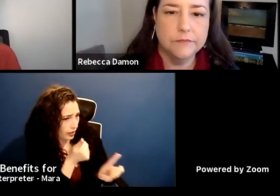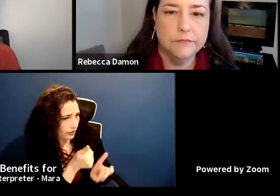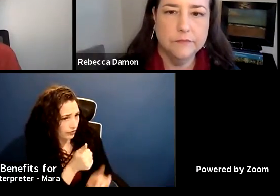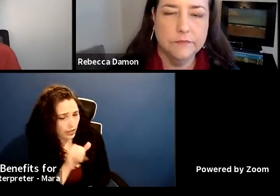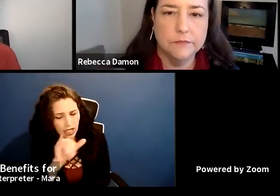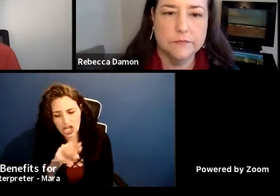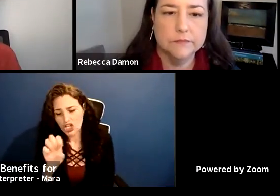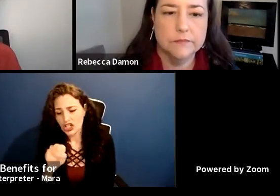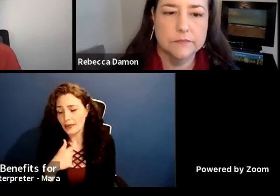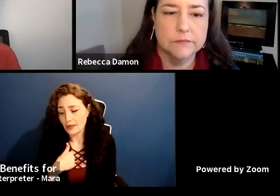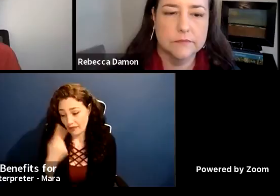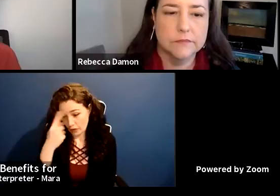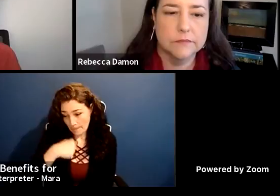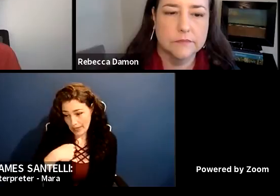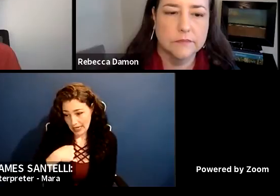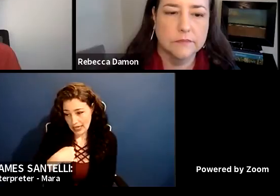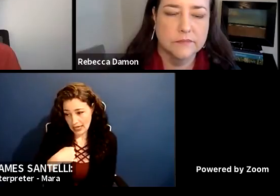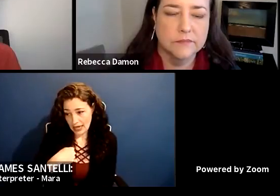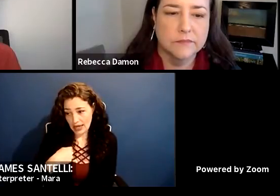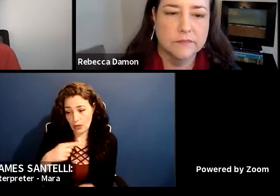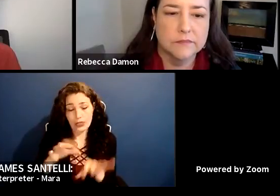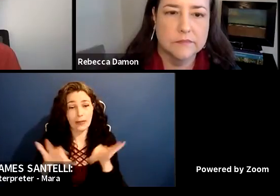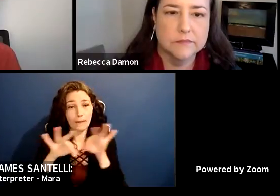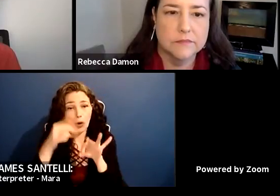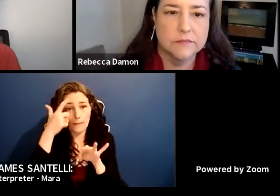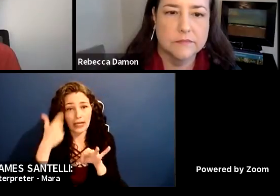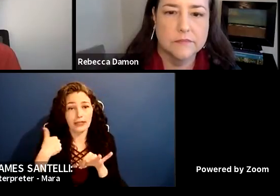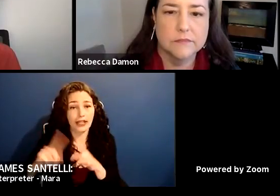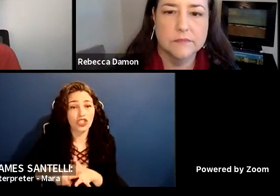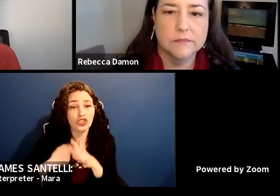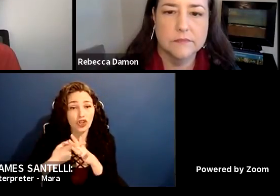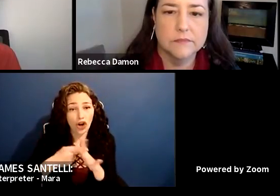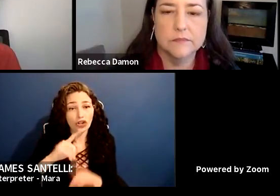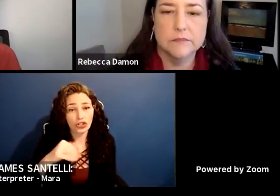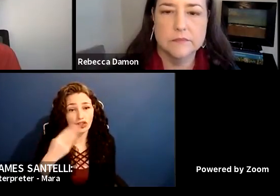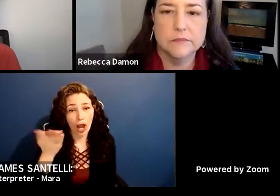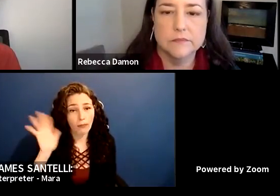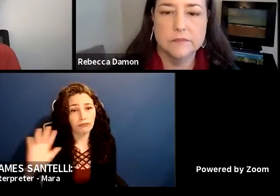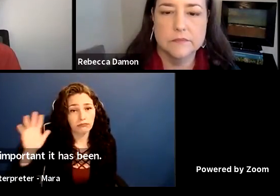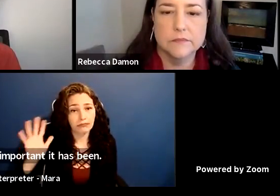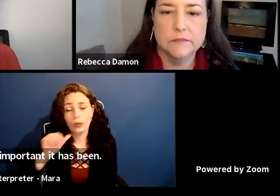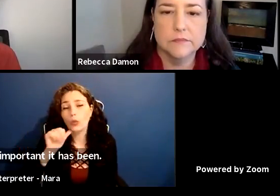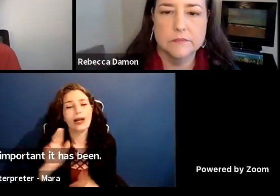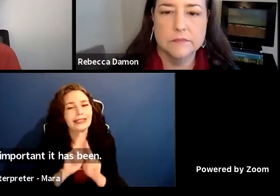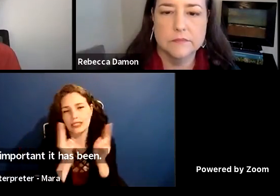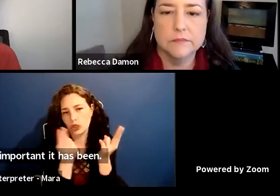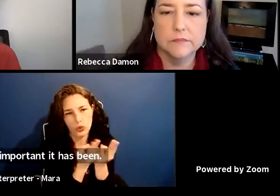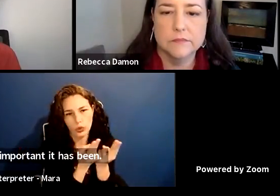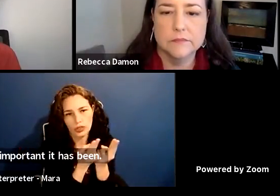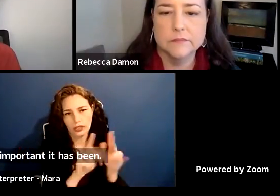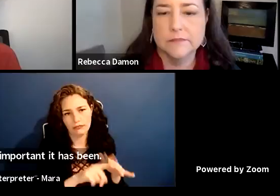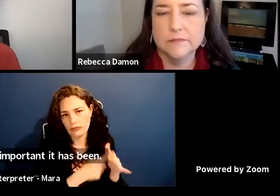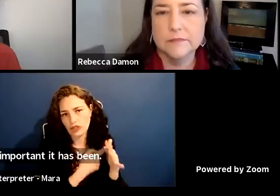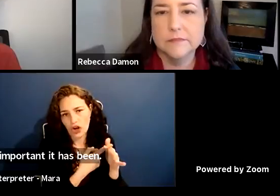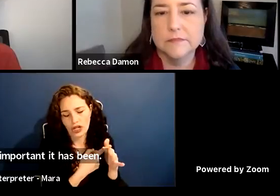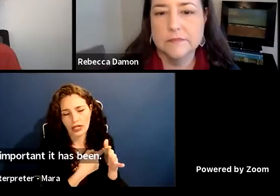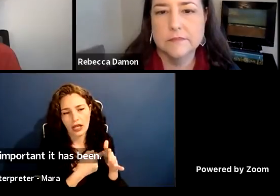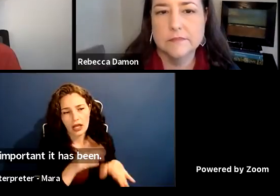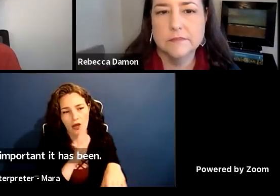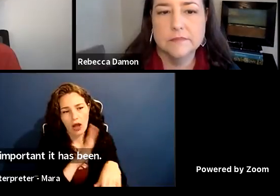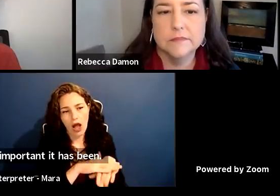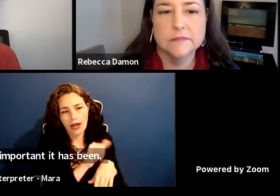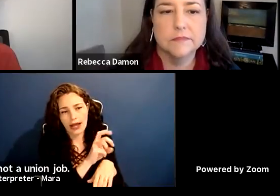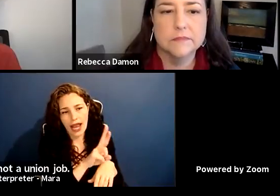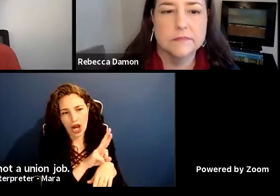important it's been, because when I first started this job, it was not a union job. The on-air talent